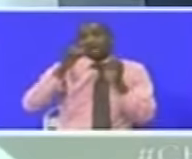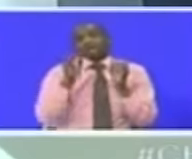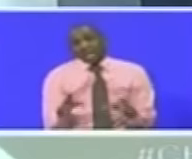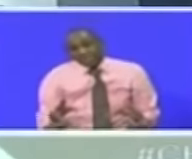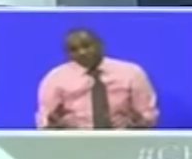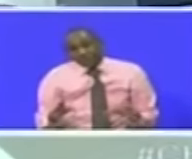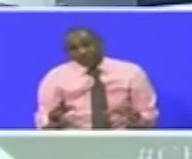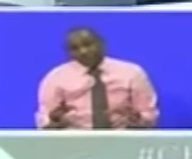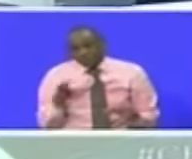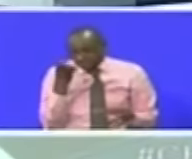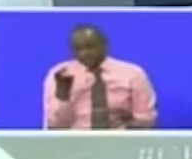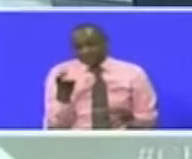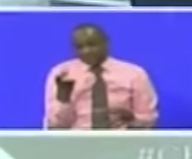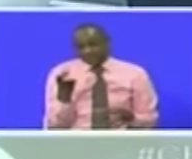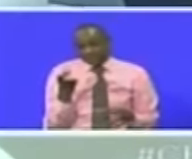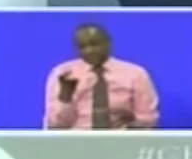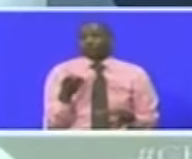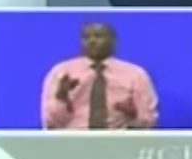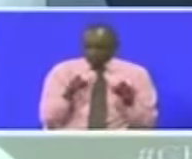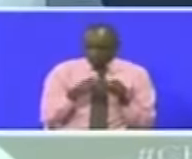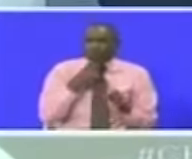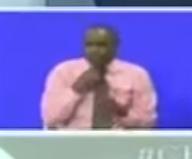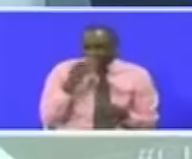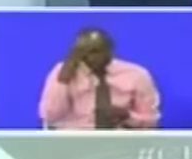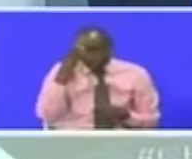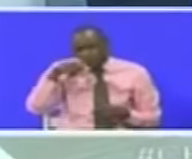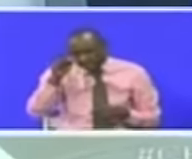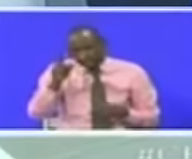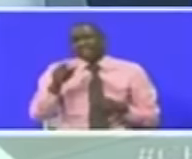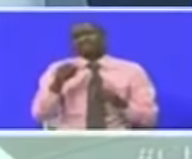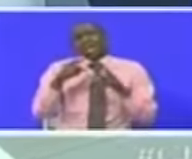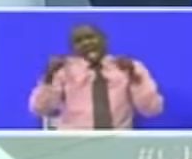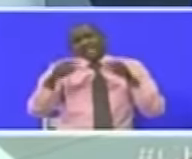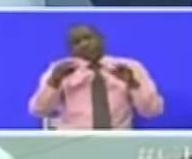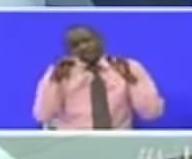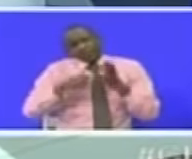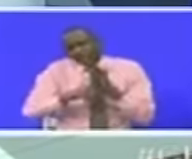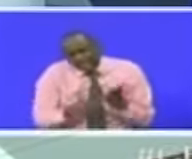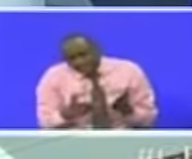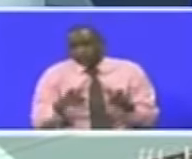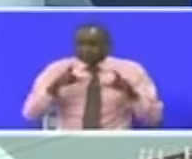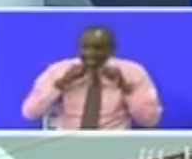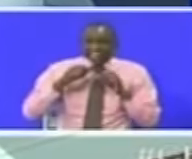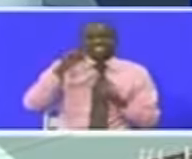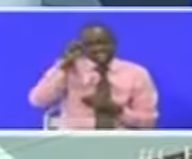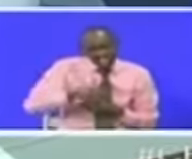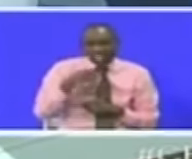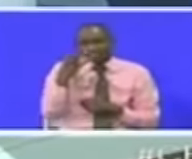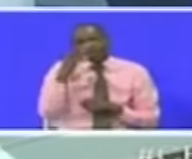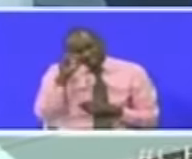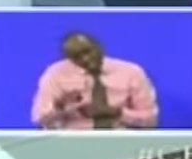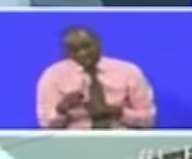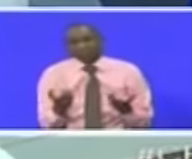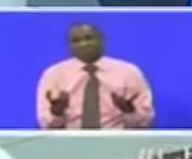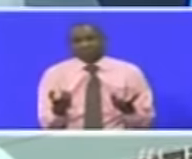in the voter registration exercise. So we also ask you, do you have a waiting card? Have you been waiting 1 month, 7 months, 2 years, 3 years for your ID